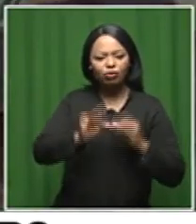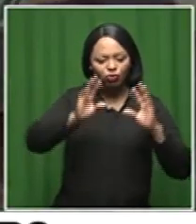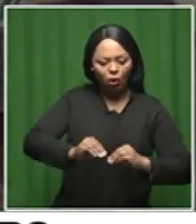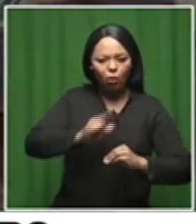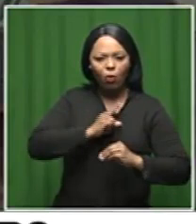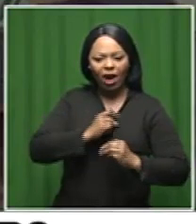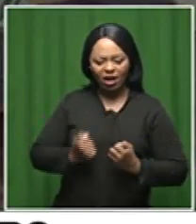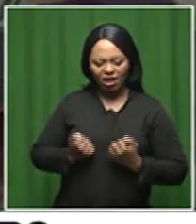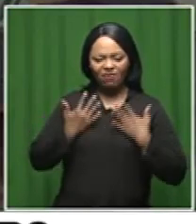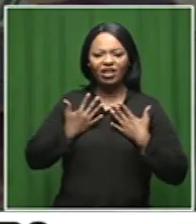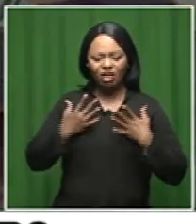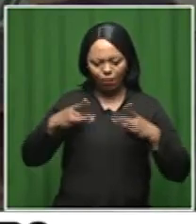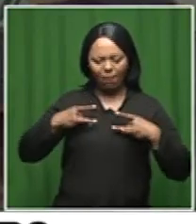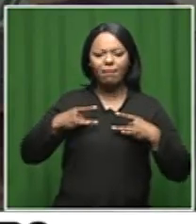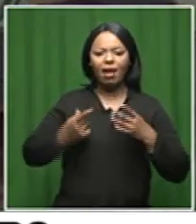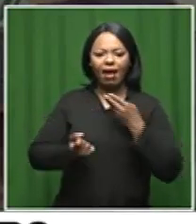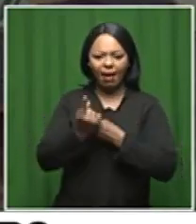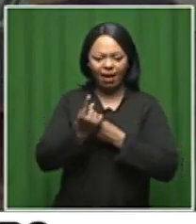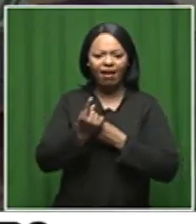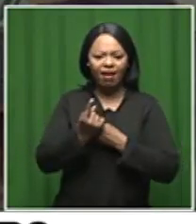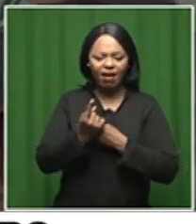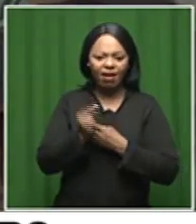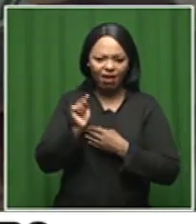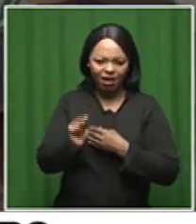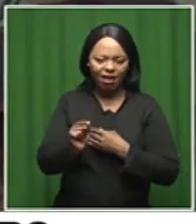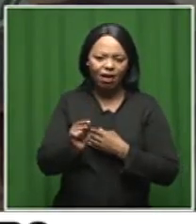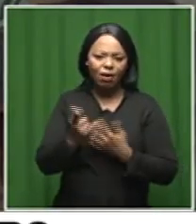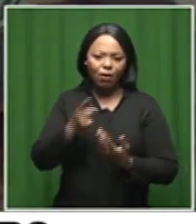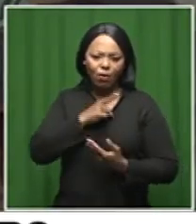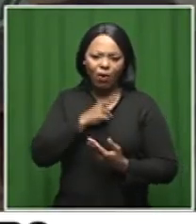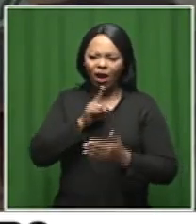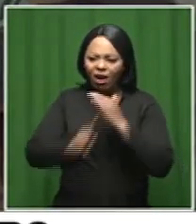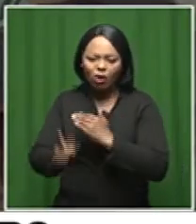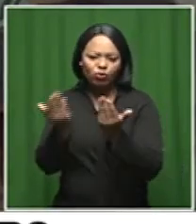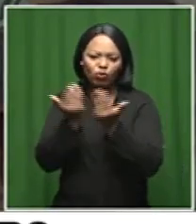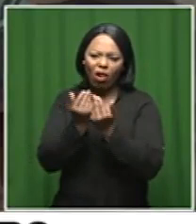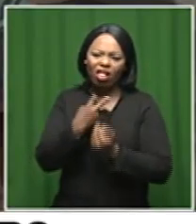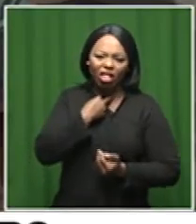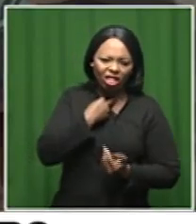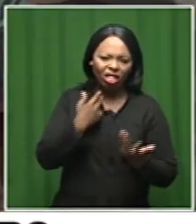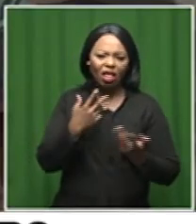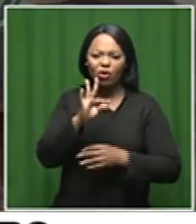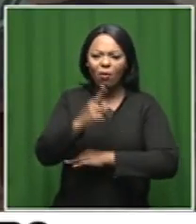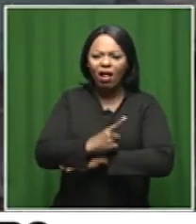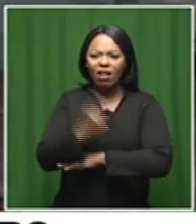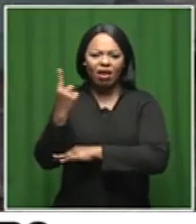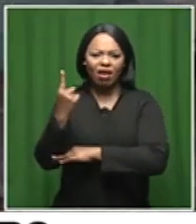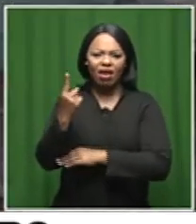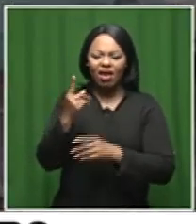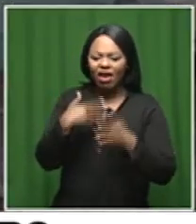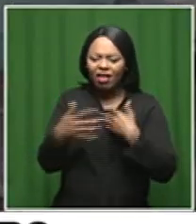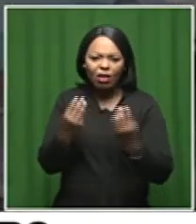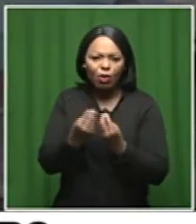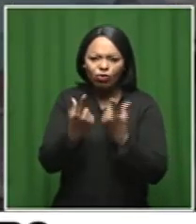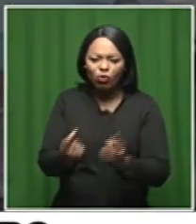So that, you know, losing that sense of normalcy of being able to go to school and be with her friends, that's been a major blow. But